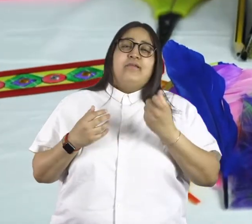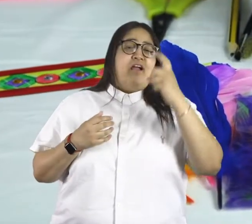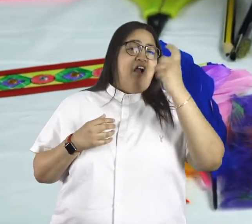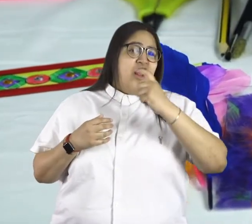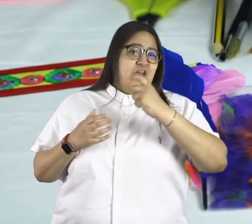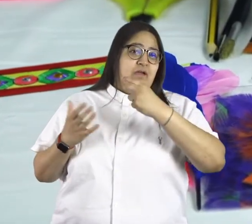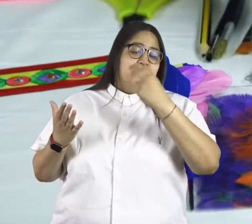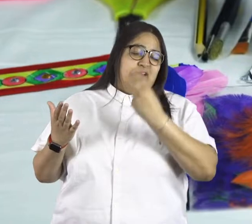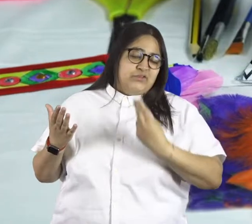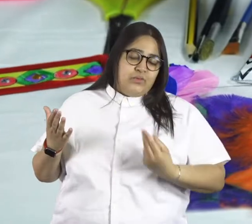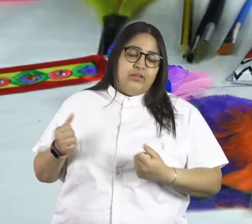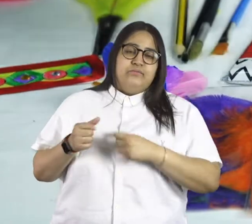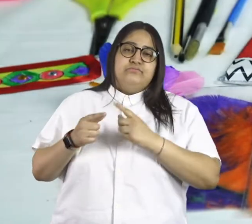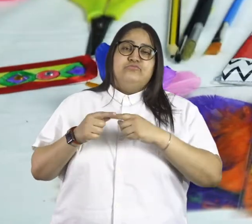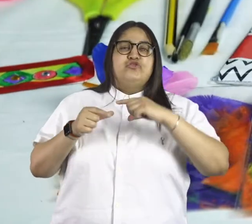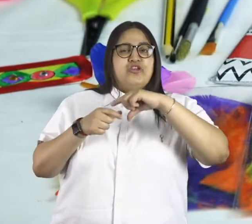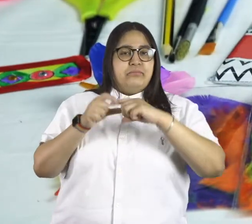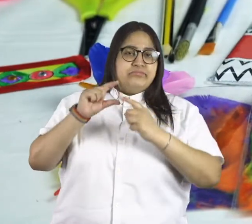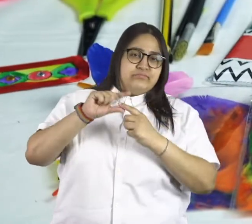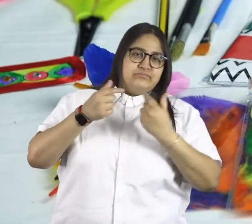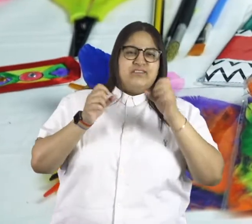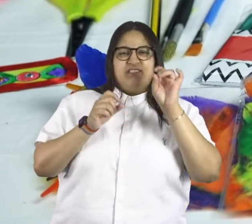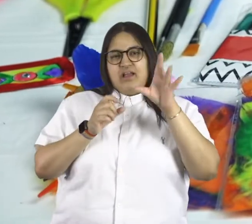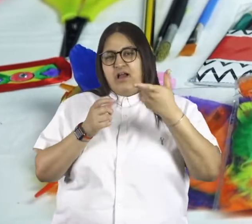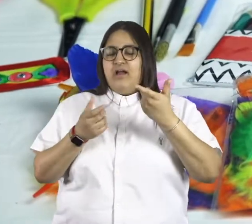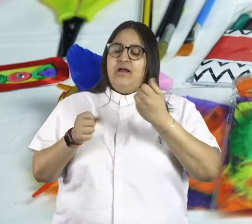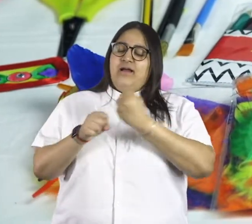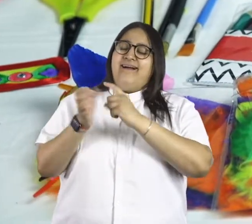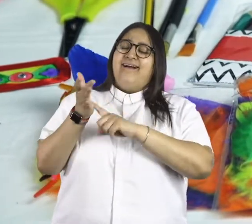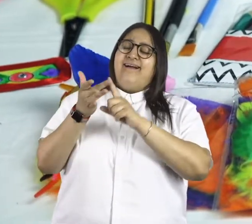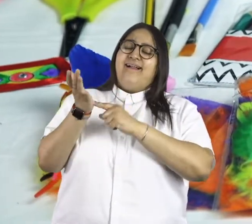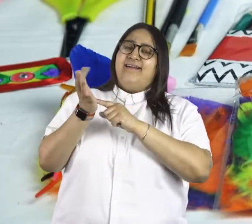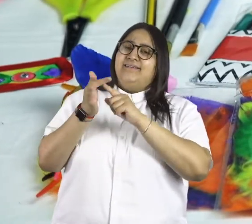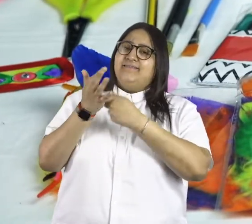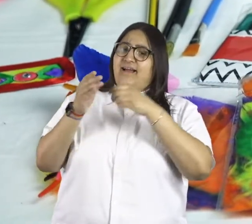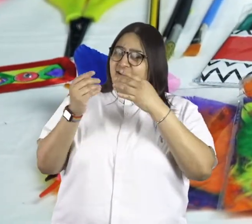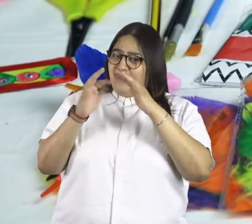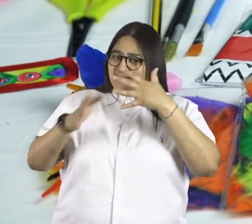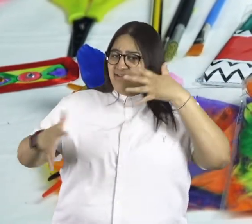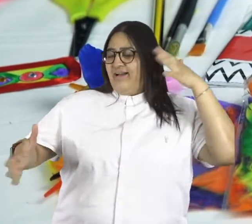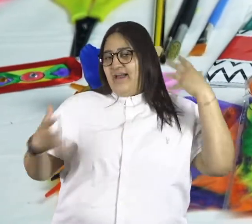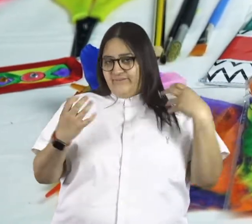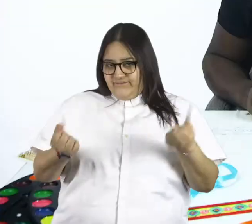some foil shapes, we've got some glitter, which can be messy, but